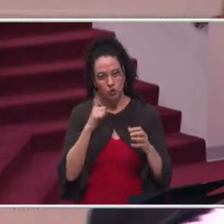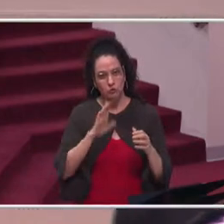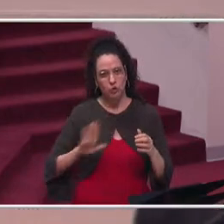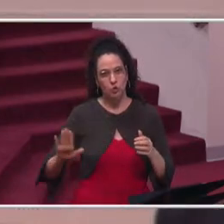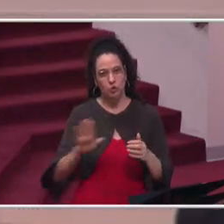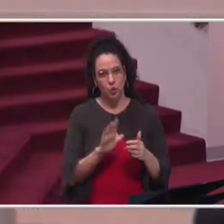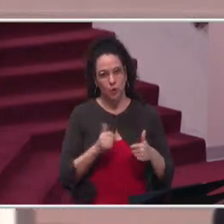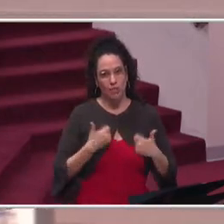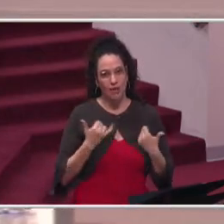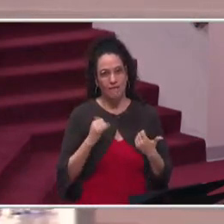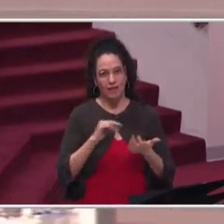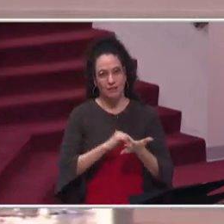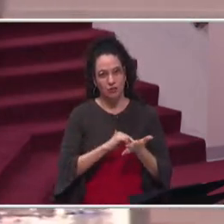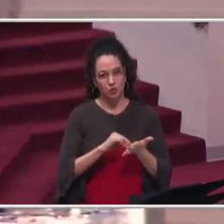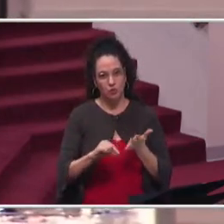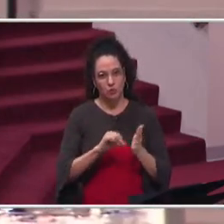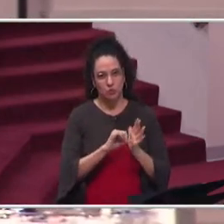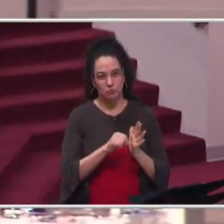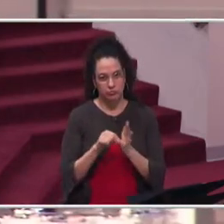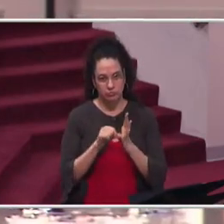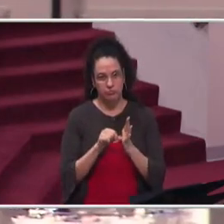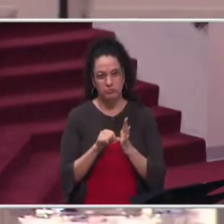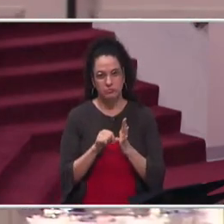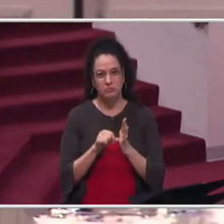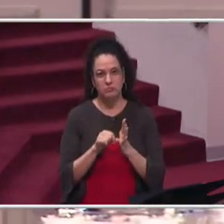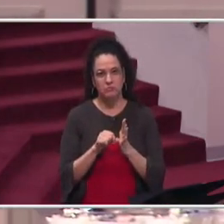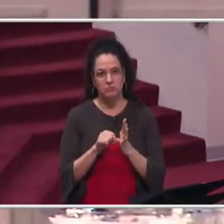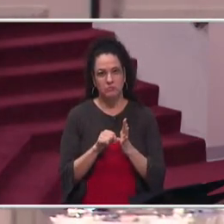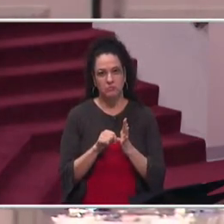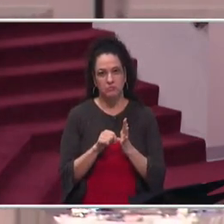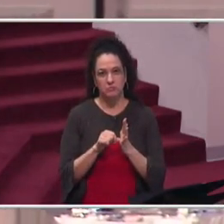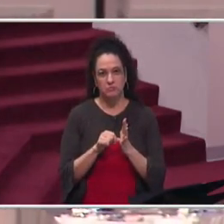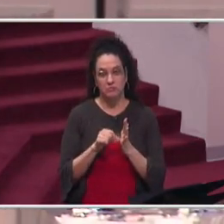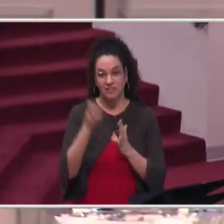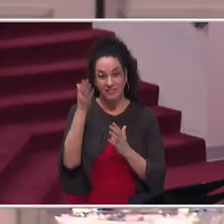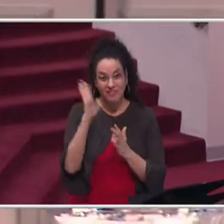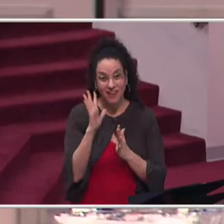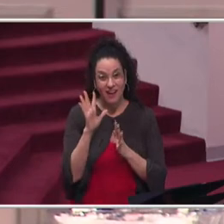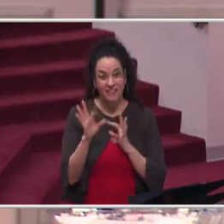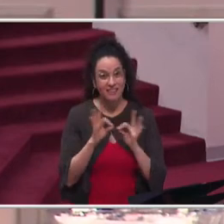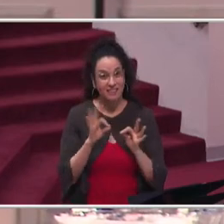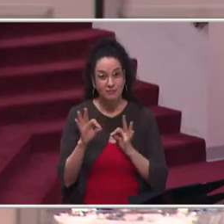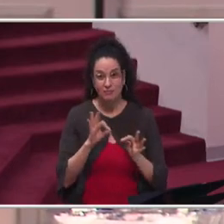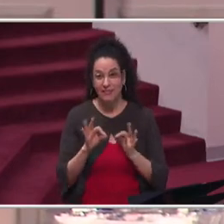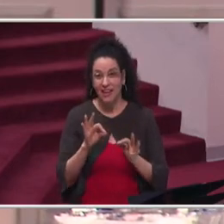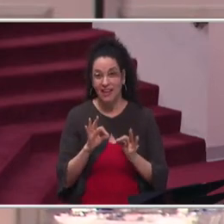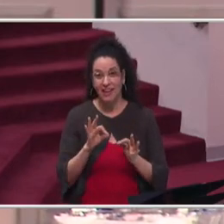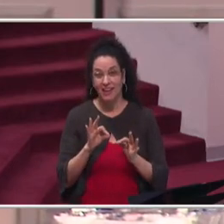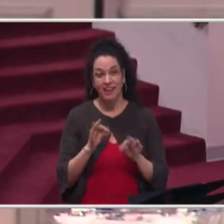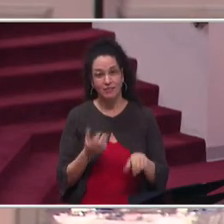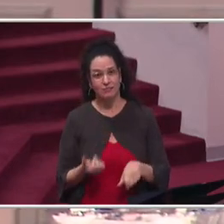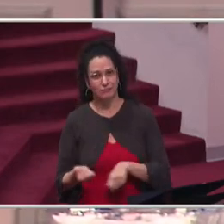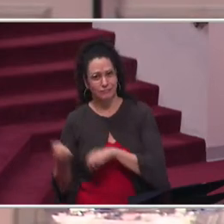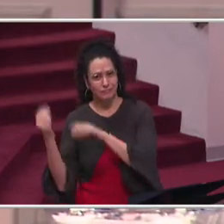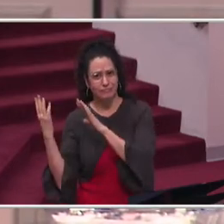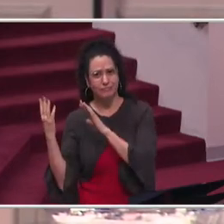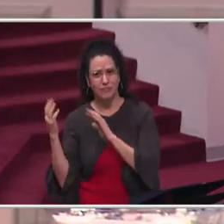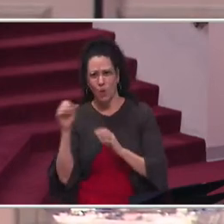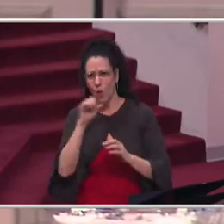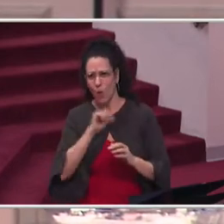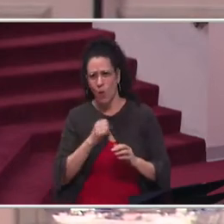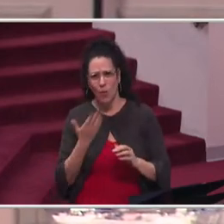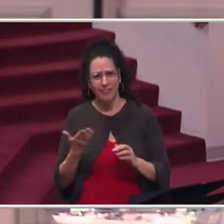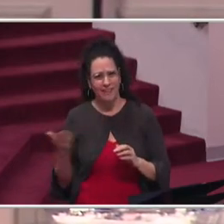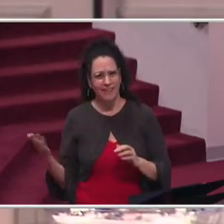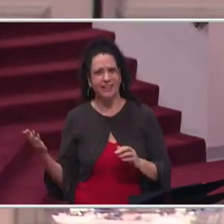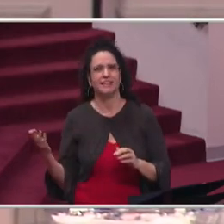As the scripture says, God has said, put those former things behind you. because he's ready to do something new,